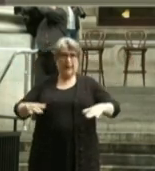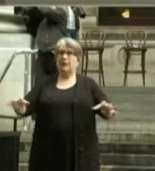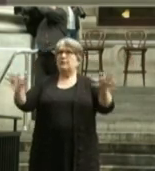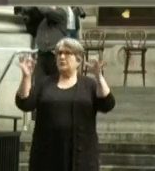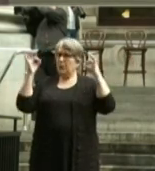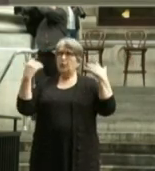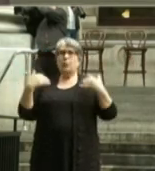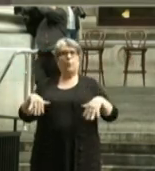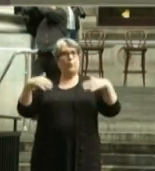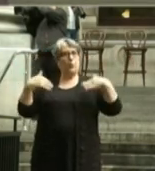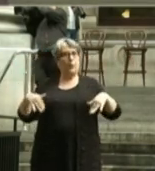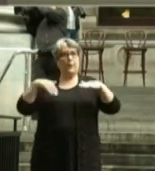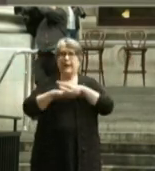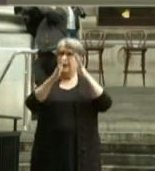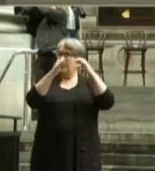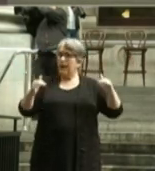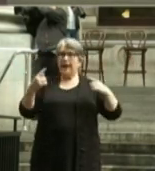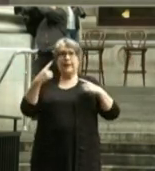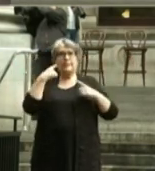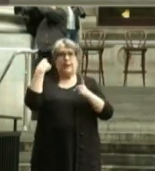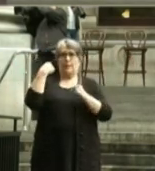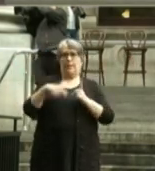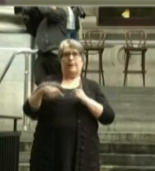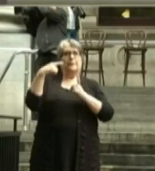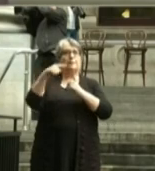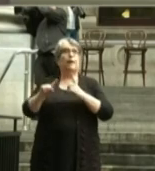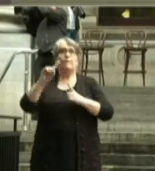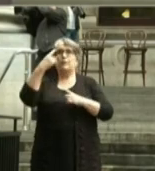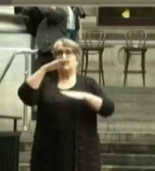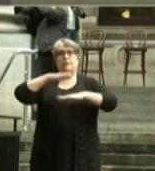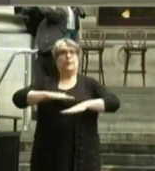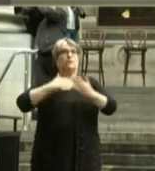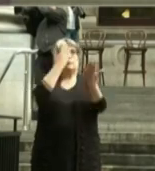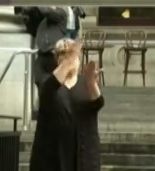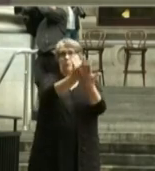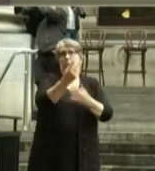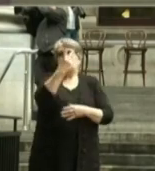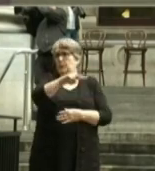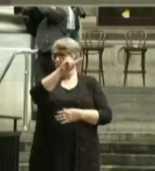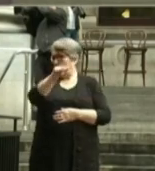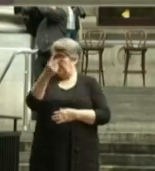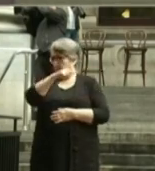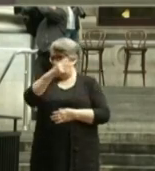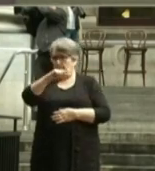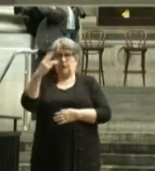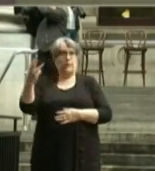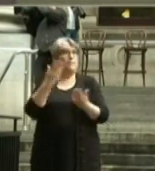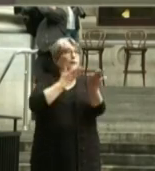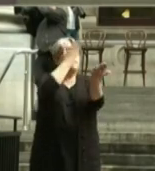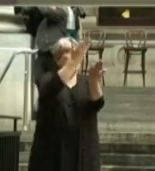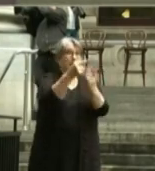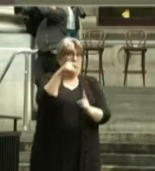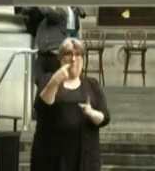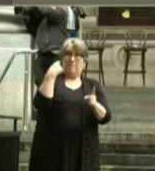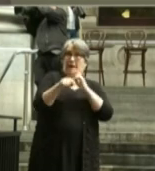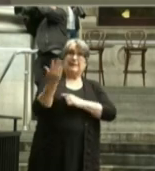special sitting in Parliament to witness the passage of the First Nations Voice Bill 2023. The bill, which has just